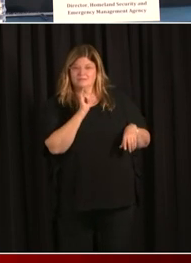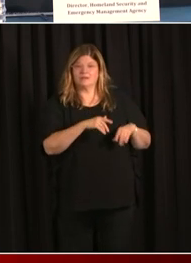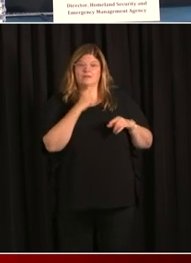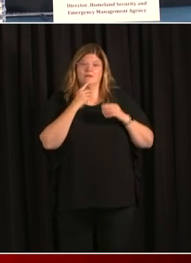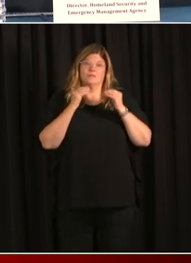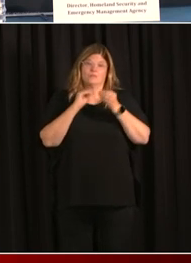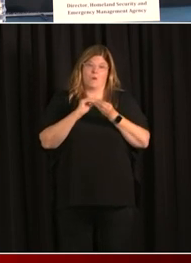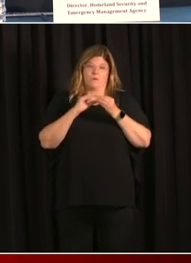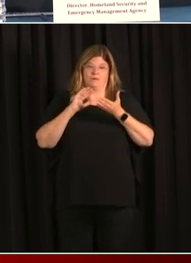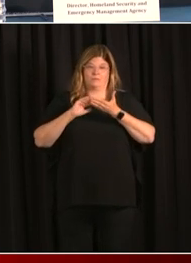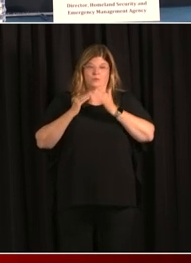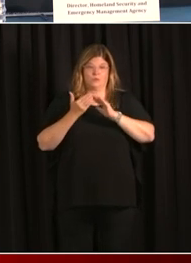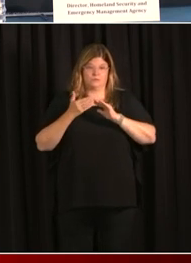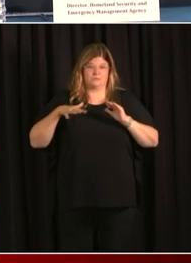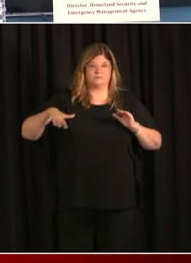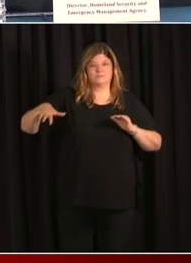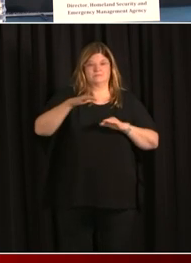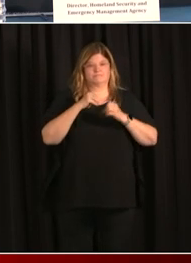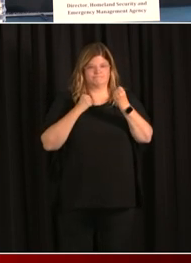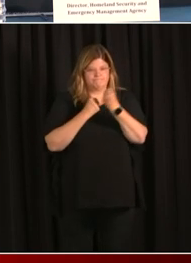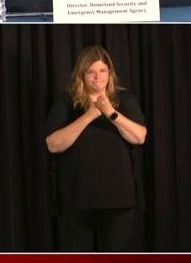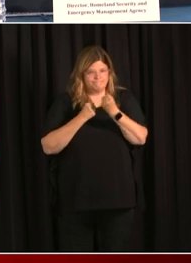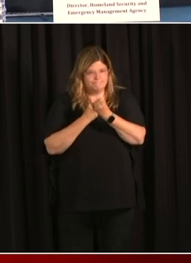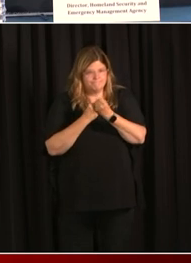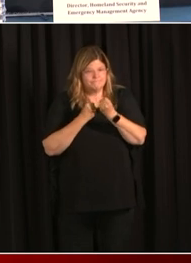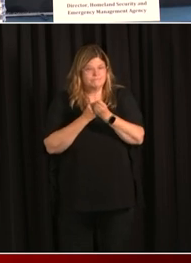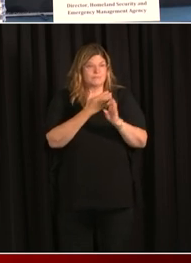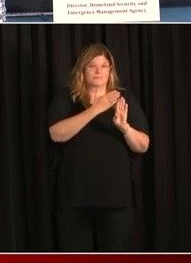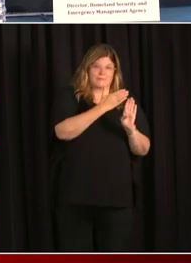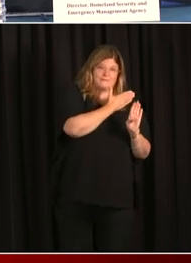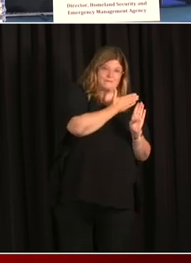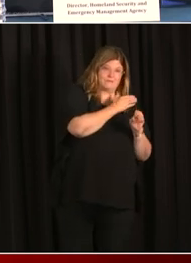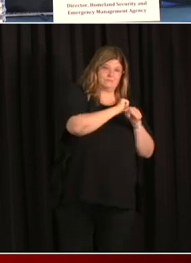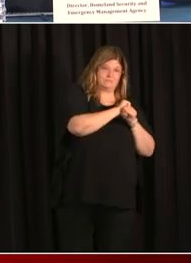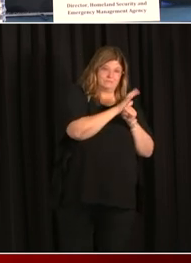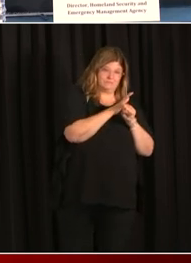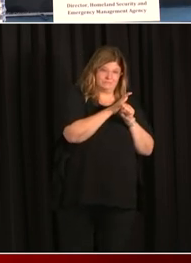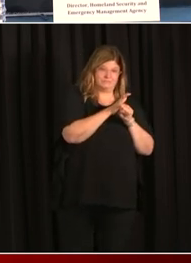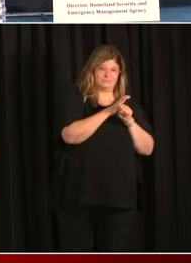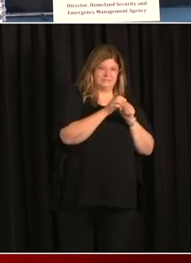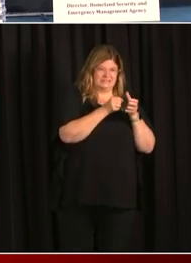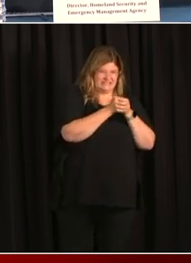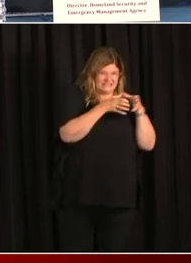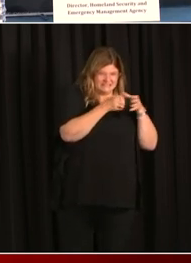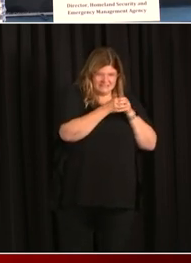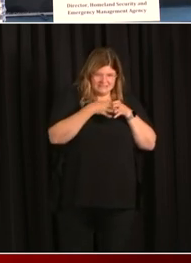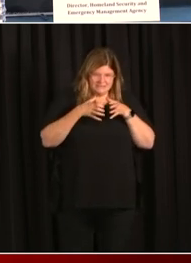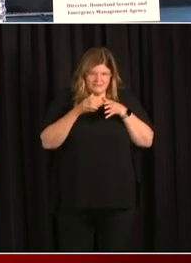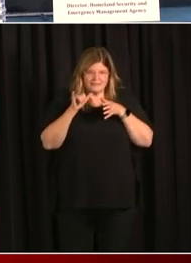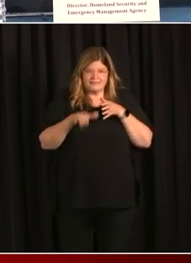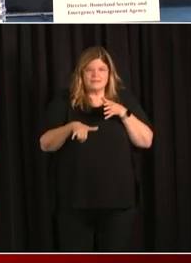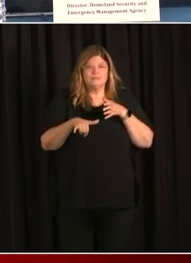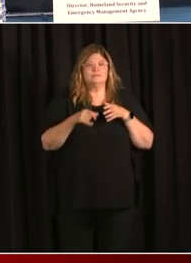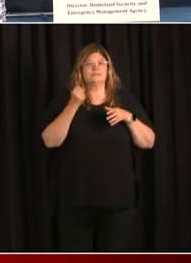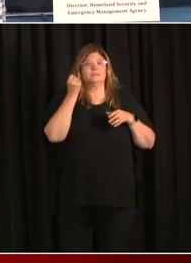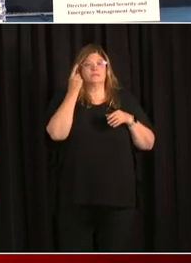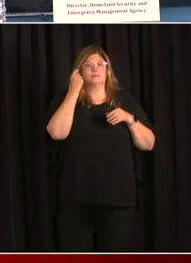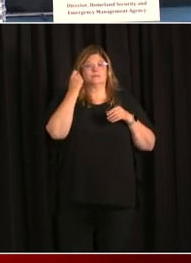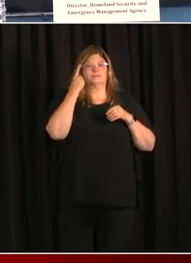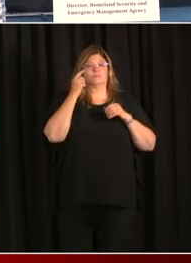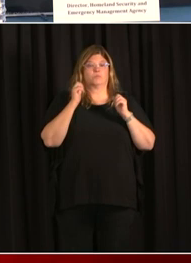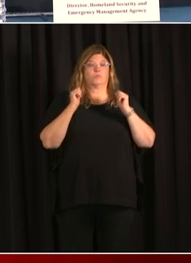support programs that are already in place in the district, even before COVID, we needed to expand that. Because with